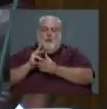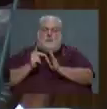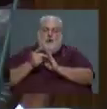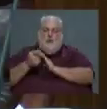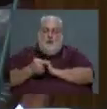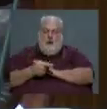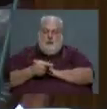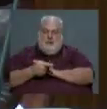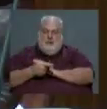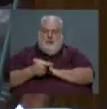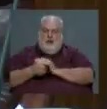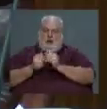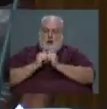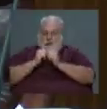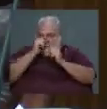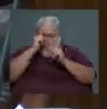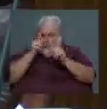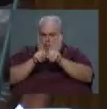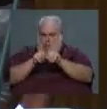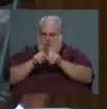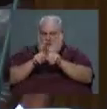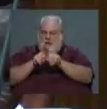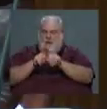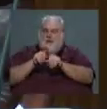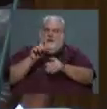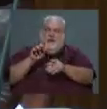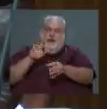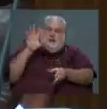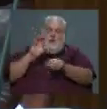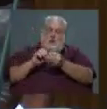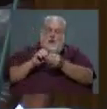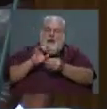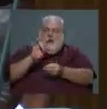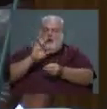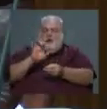Microsoft Enterprise agreement in the amount of